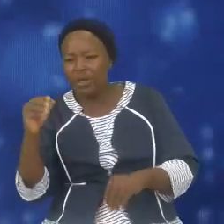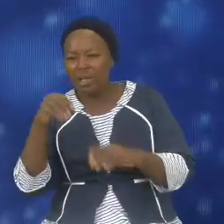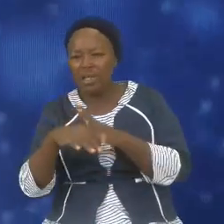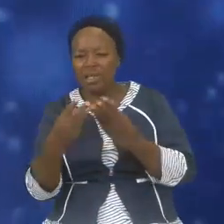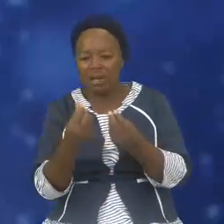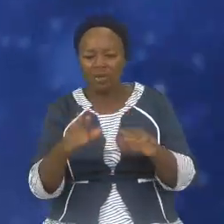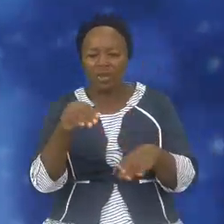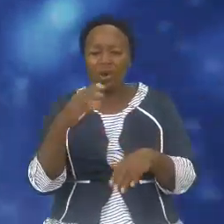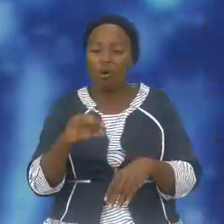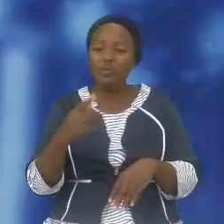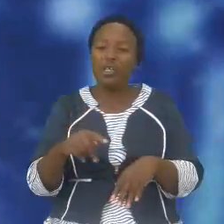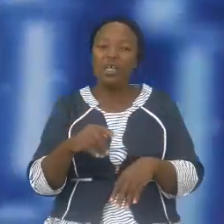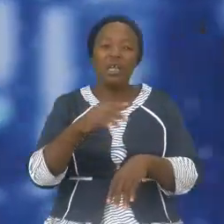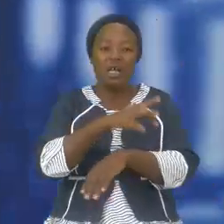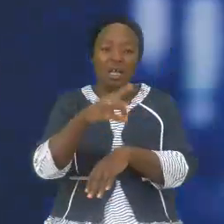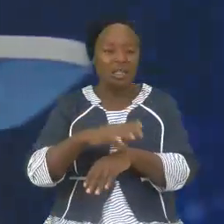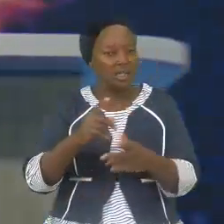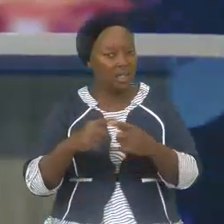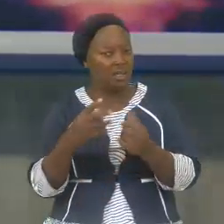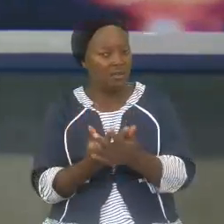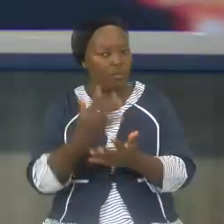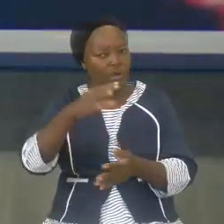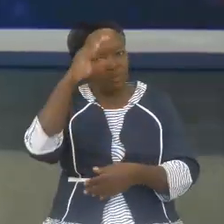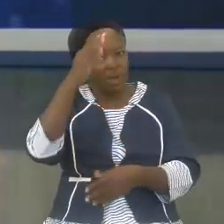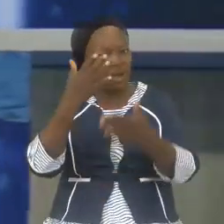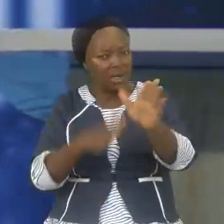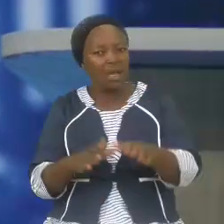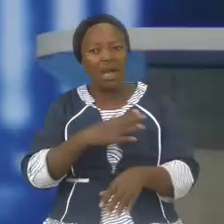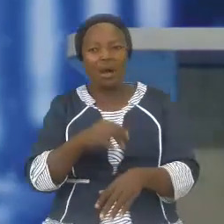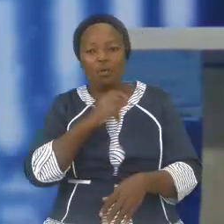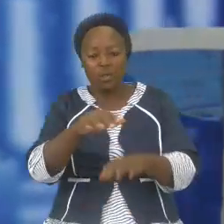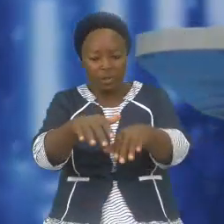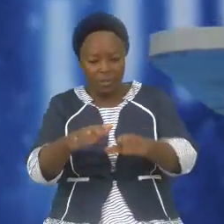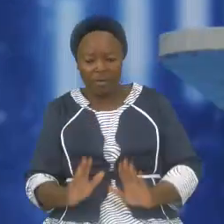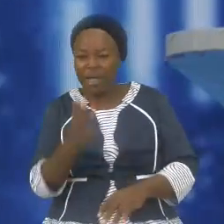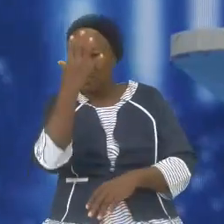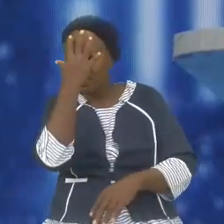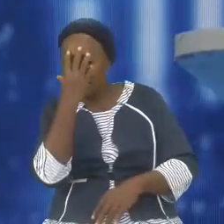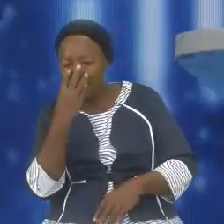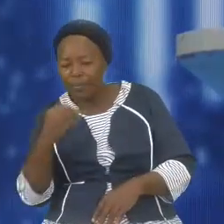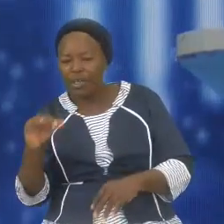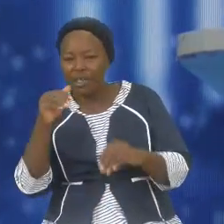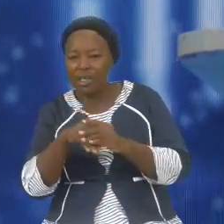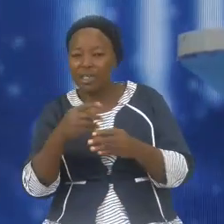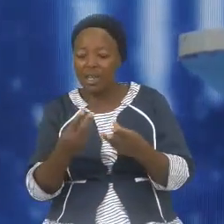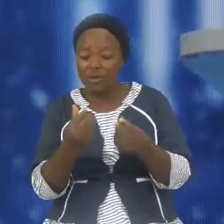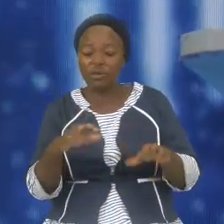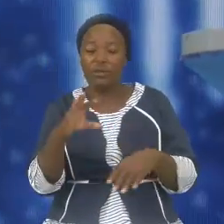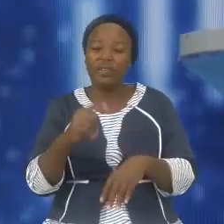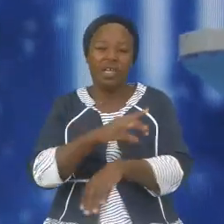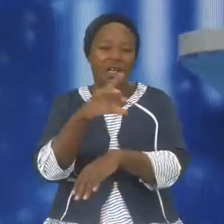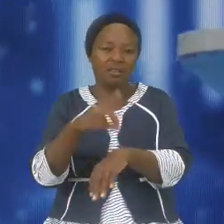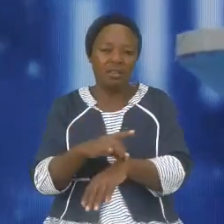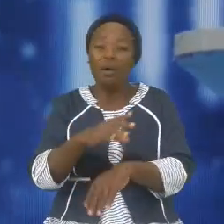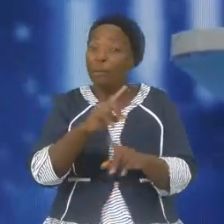earth. And then the rich man died and he was buried, sleeping in the dust of the earth.